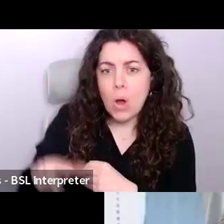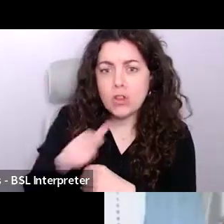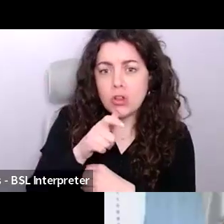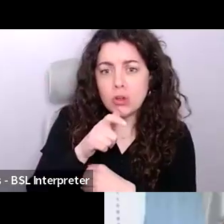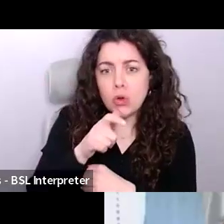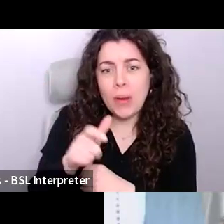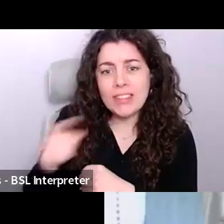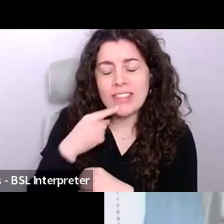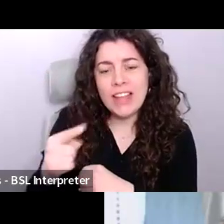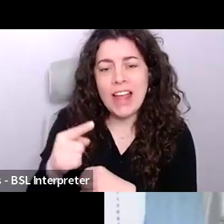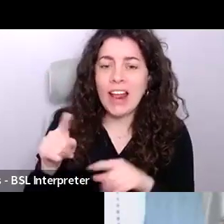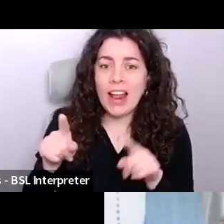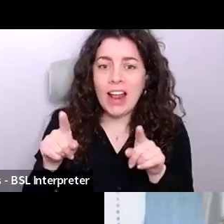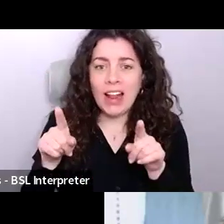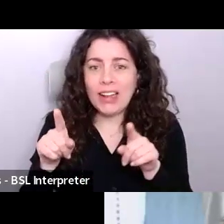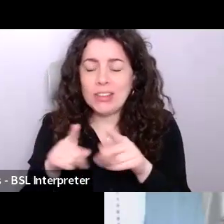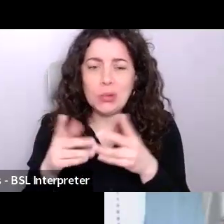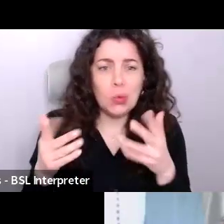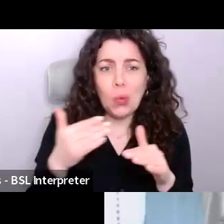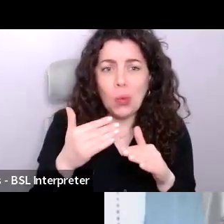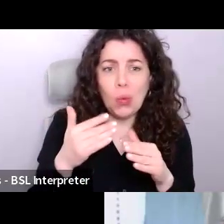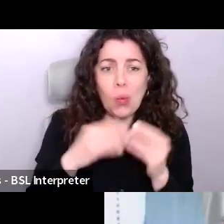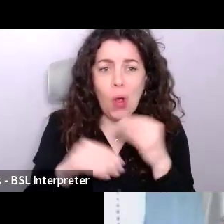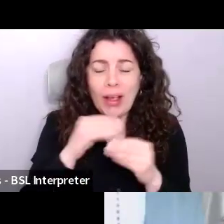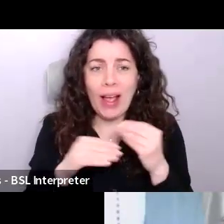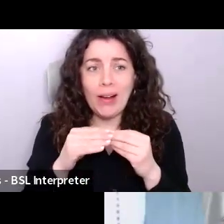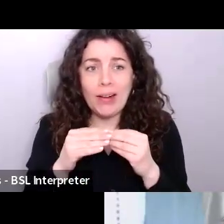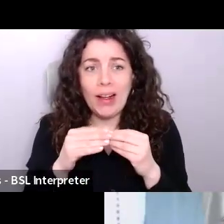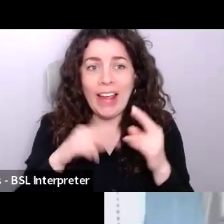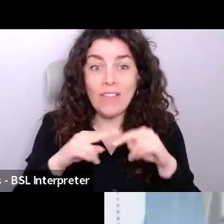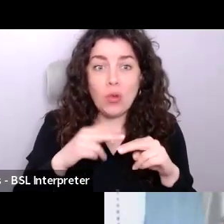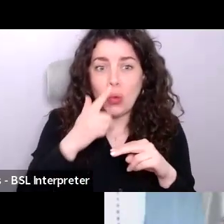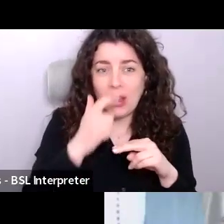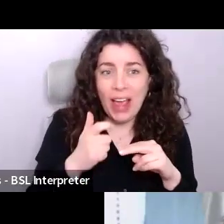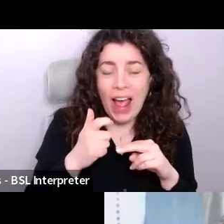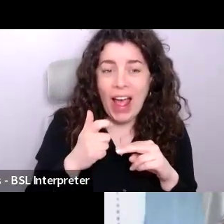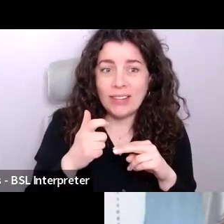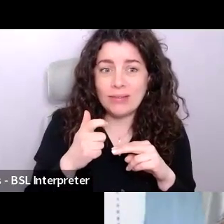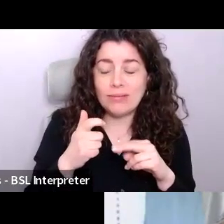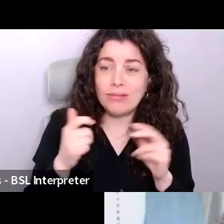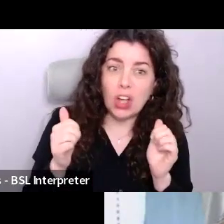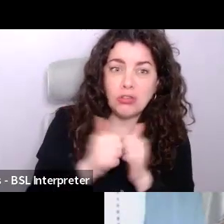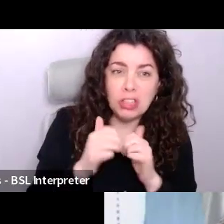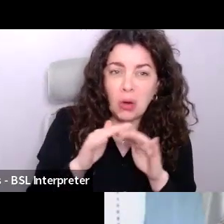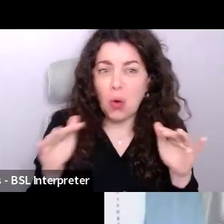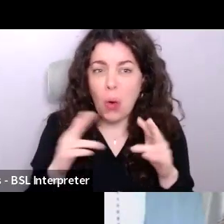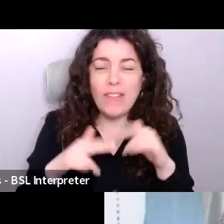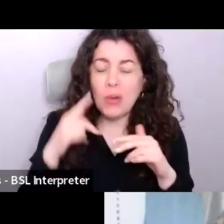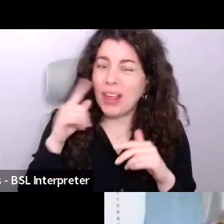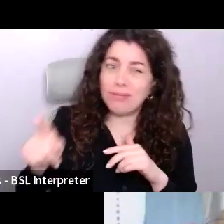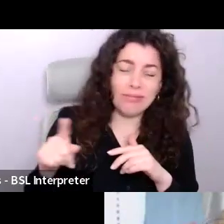topic of compromise, if you're not able to compromise, are you going to be seen as being difficult? I think it's